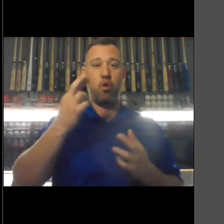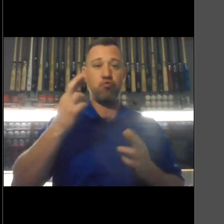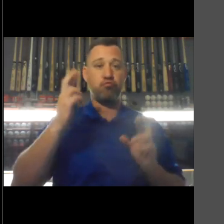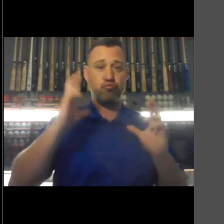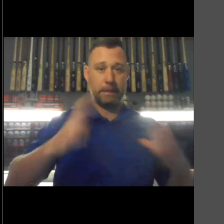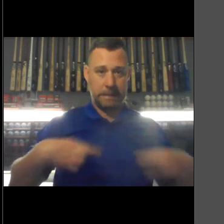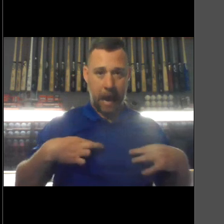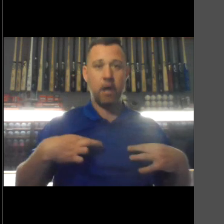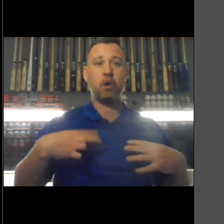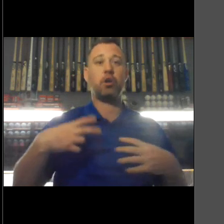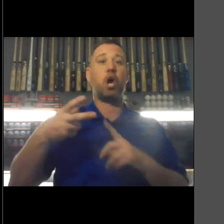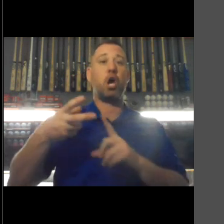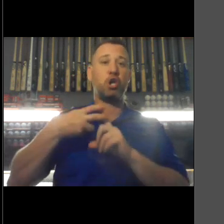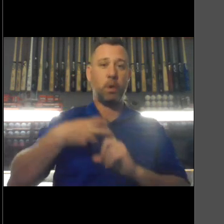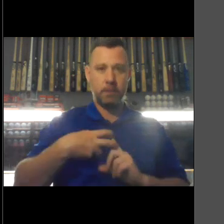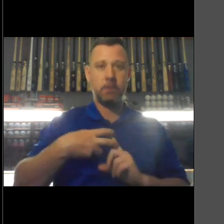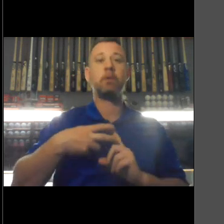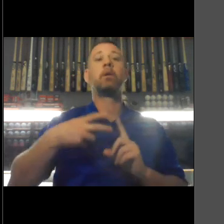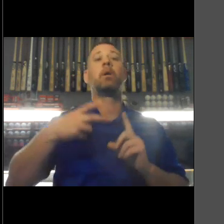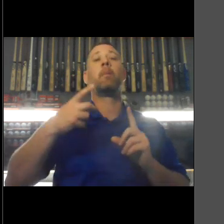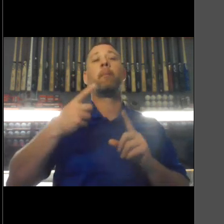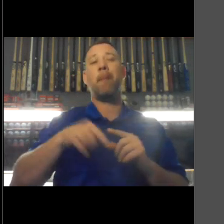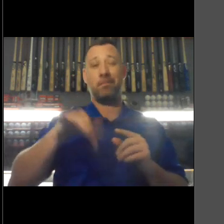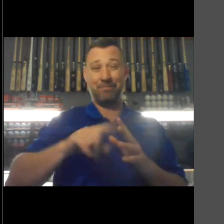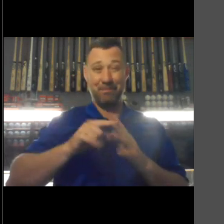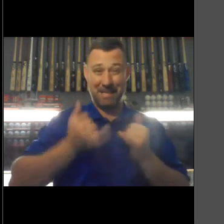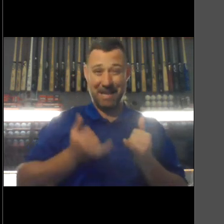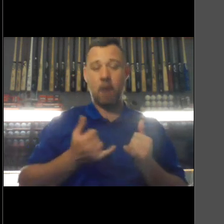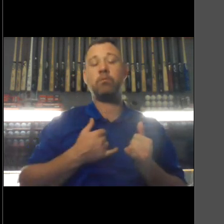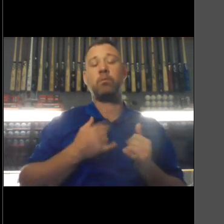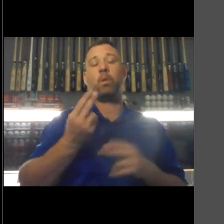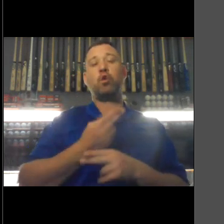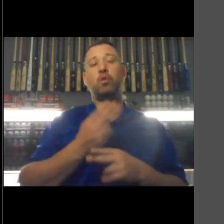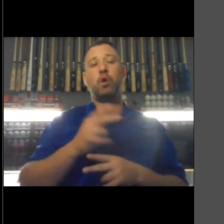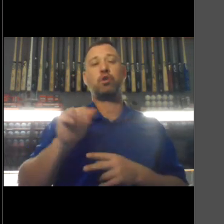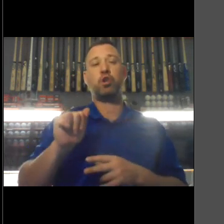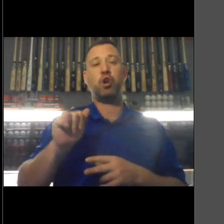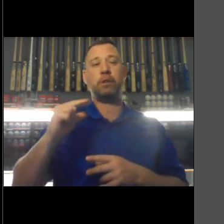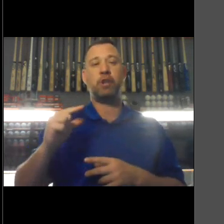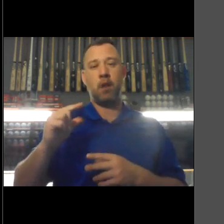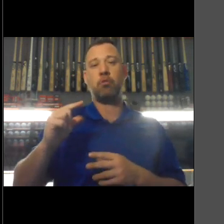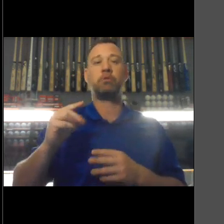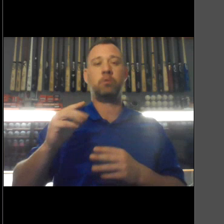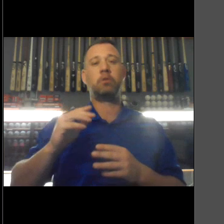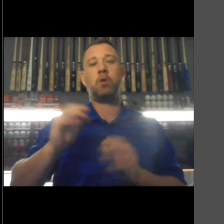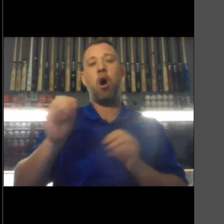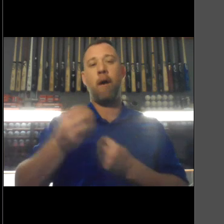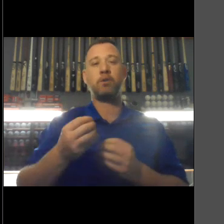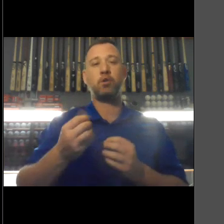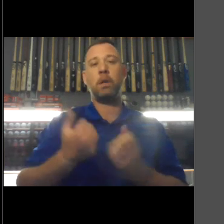shortly, but in the interim, we continue to utilize the Attorney General's office to assist with legal matters.